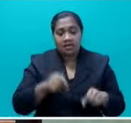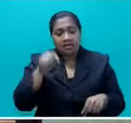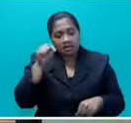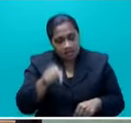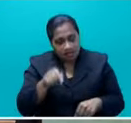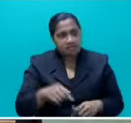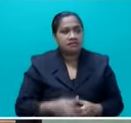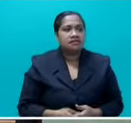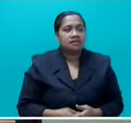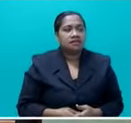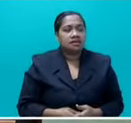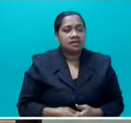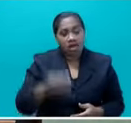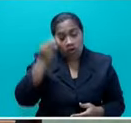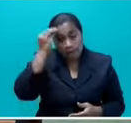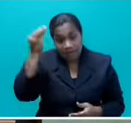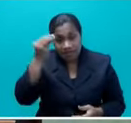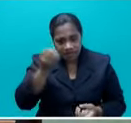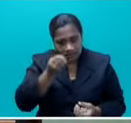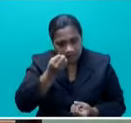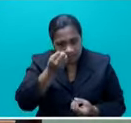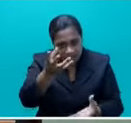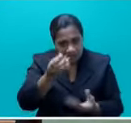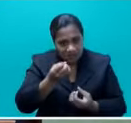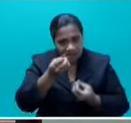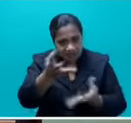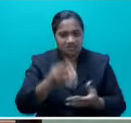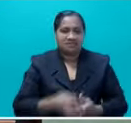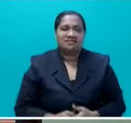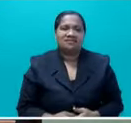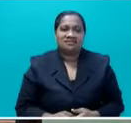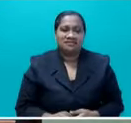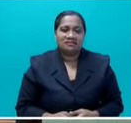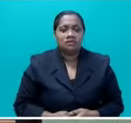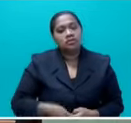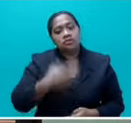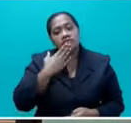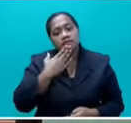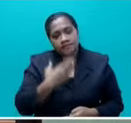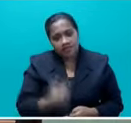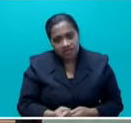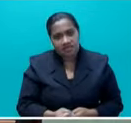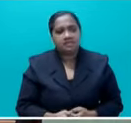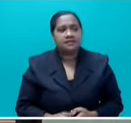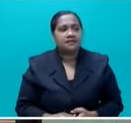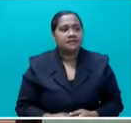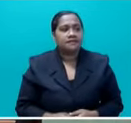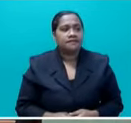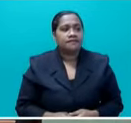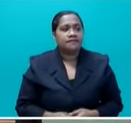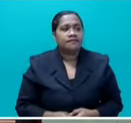were expressed during the hearing across the country. So please, don't